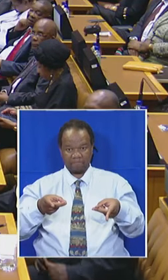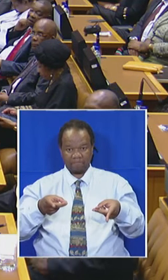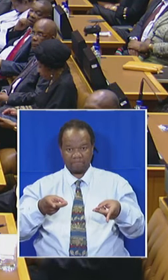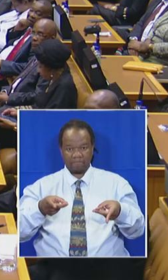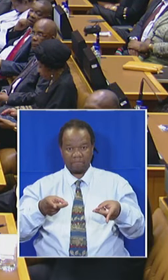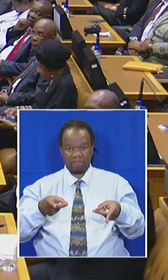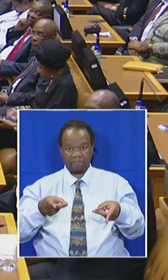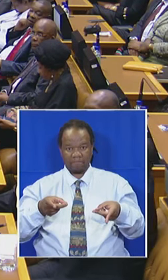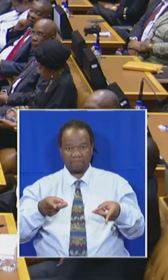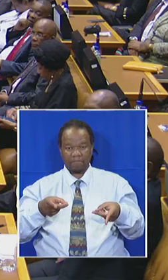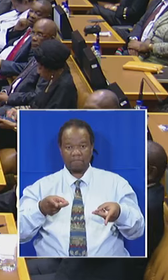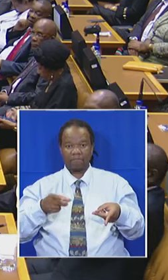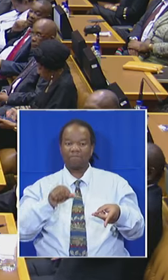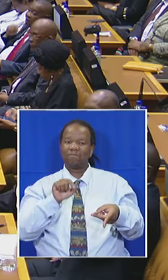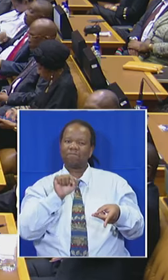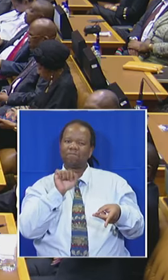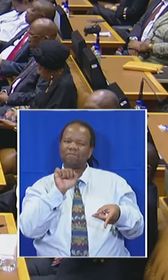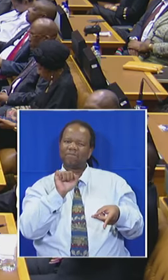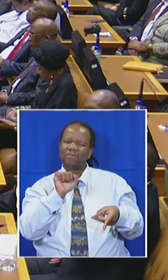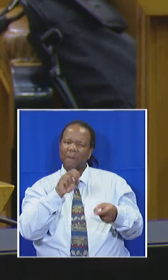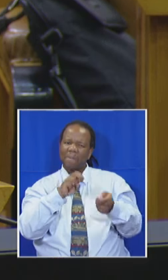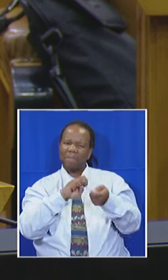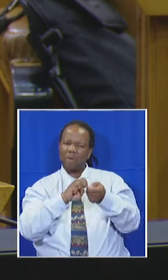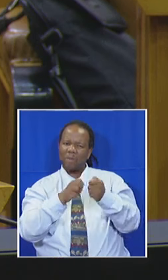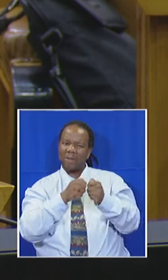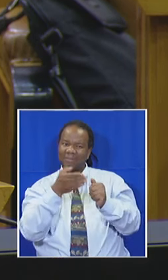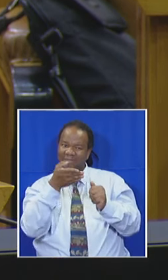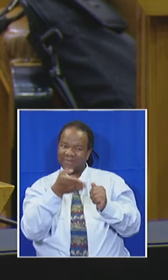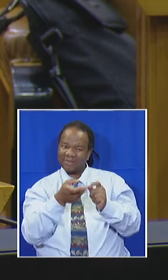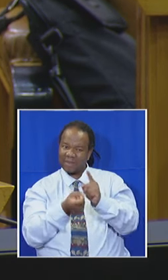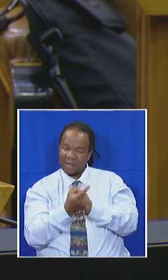lubhekisiswe uma sithi silwa